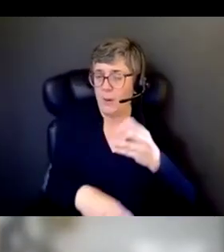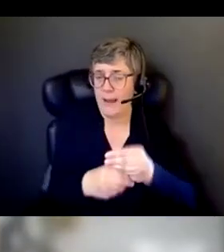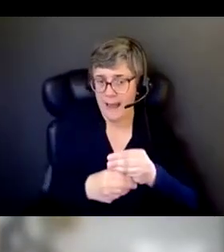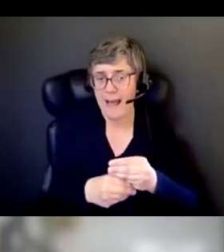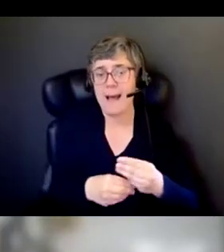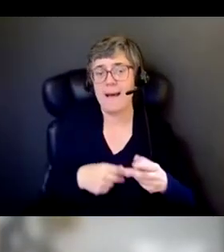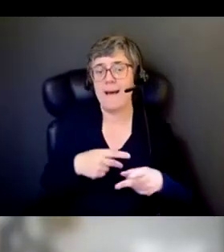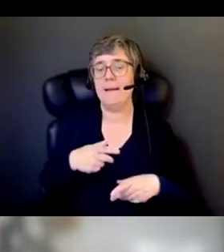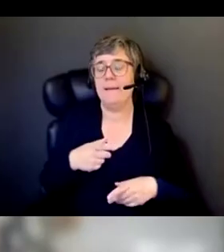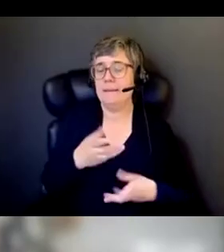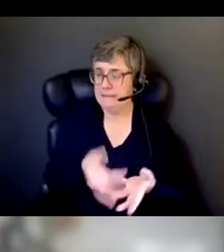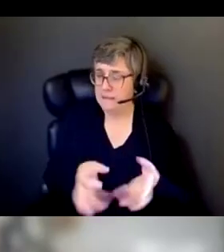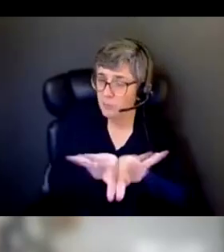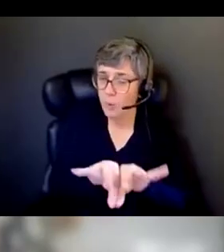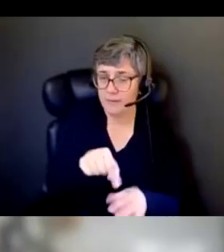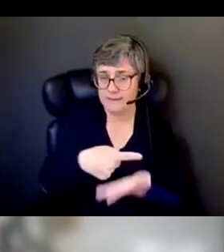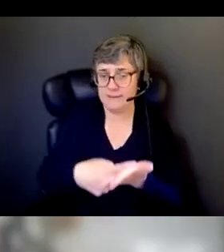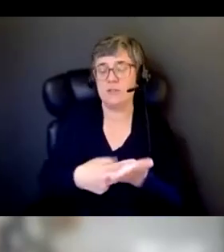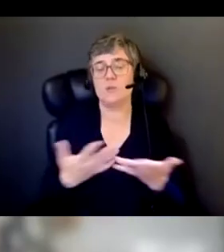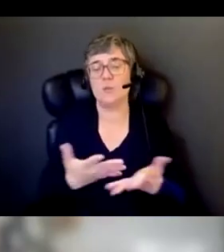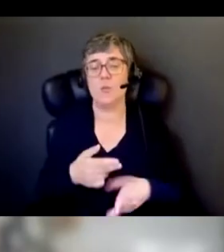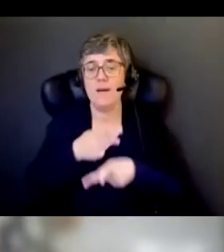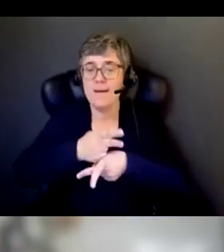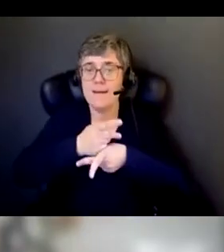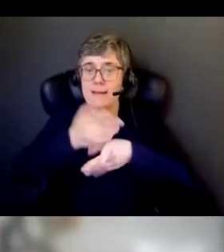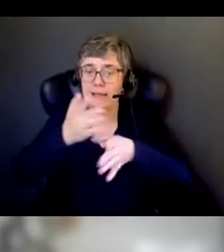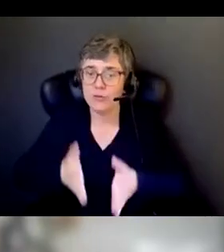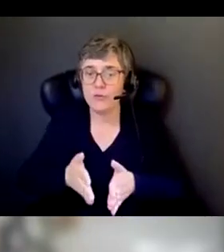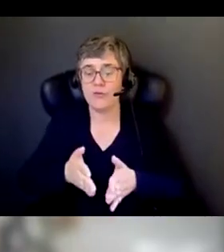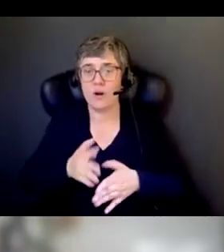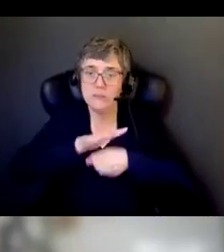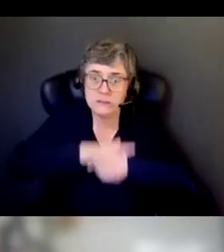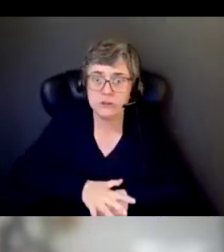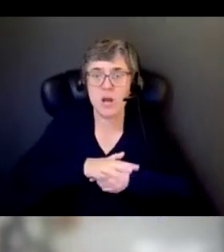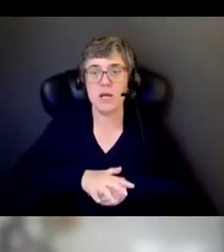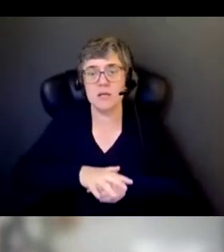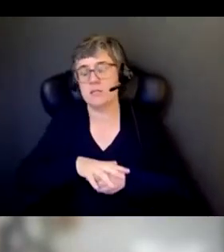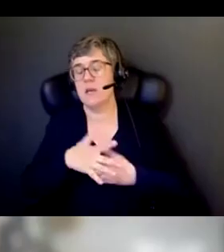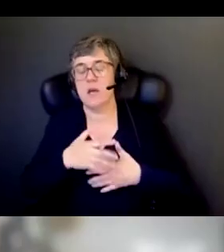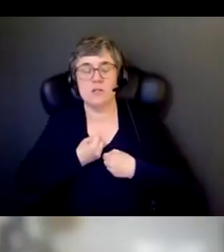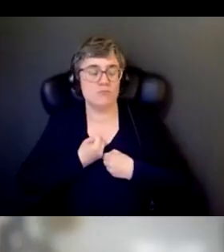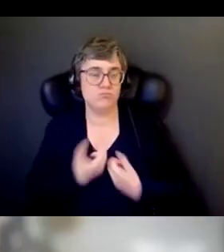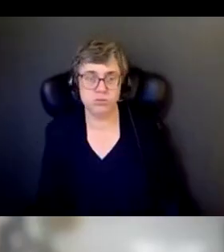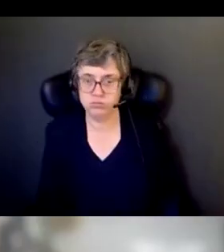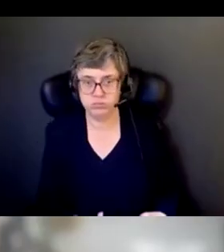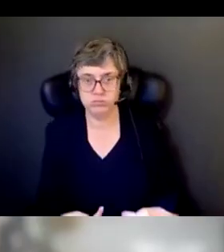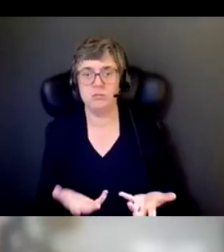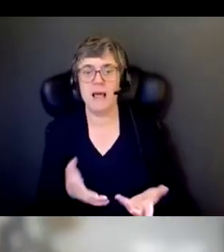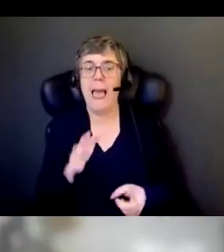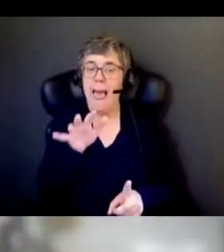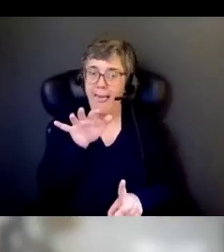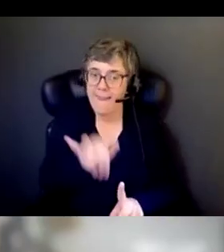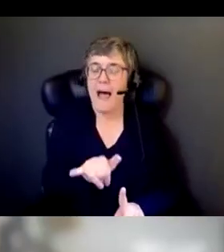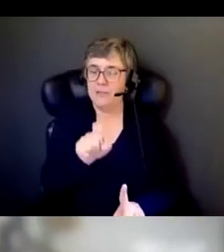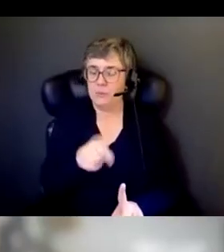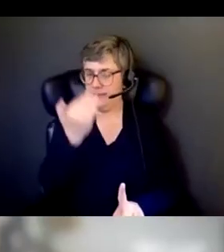something to be aware of as we're looking at systems and processes that are addressing when we get into coercive